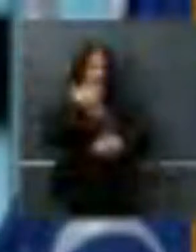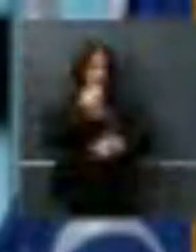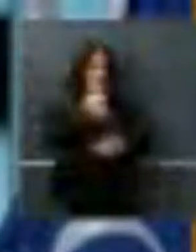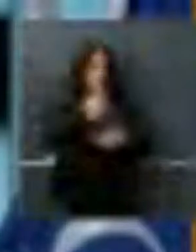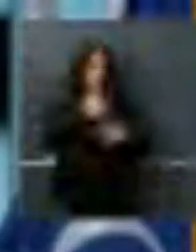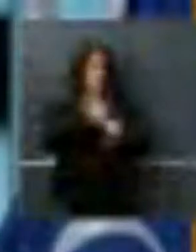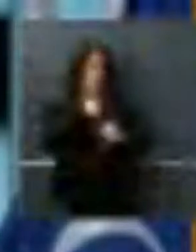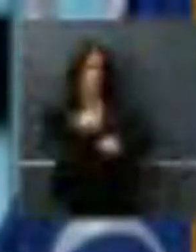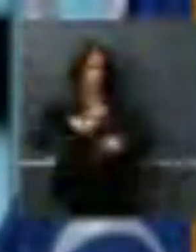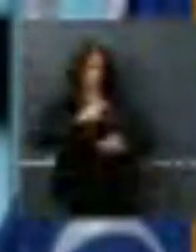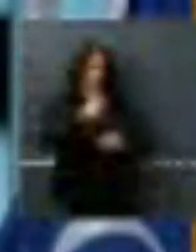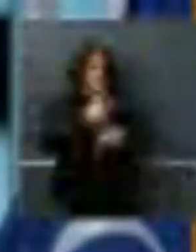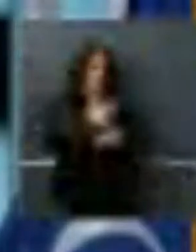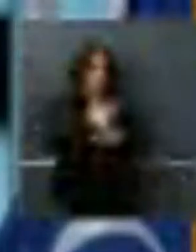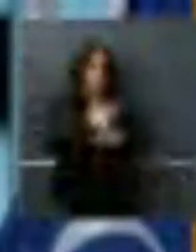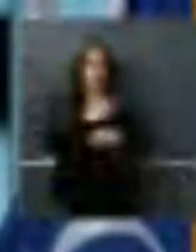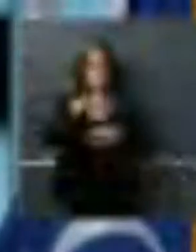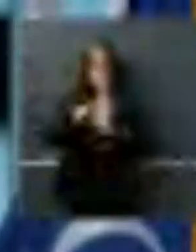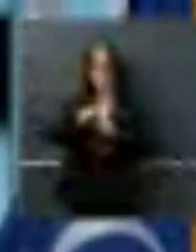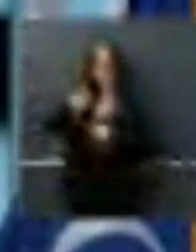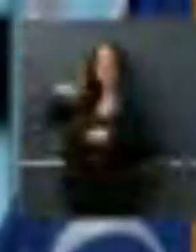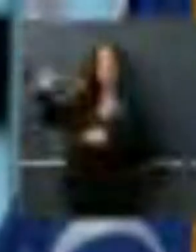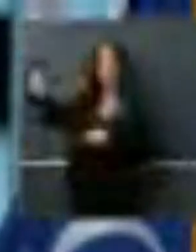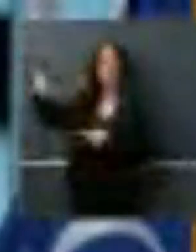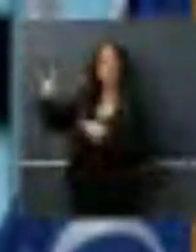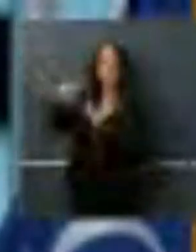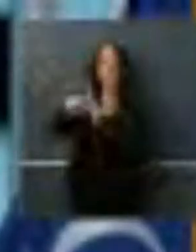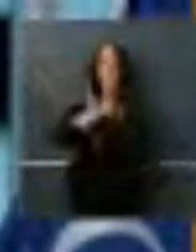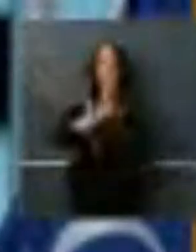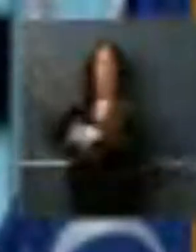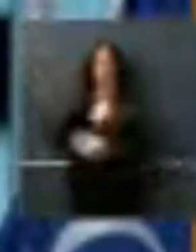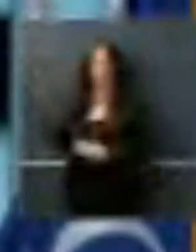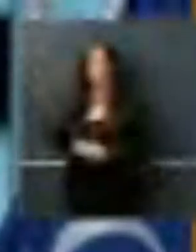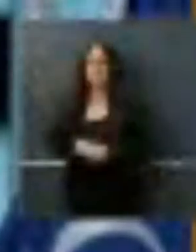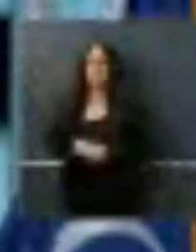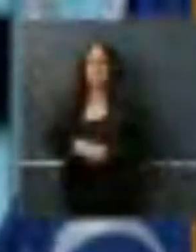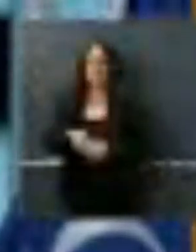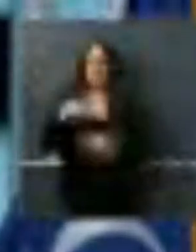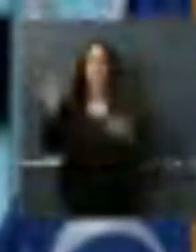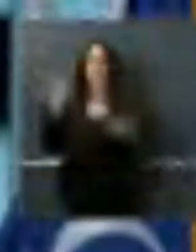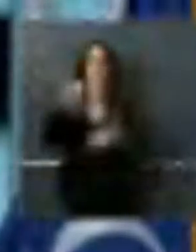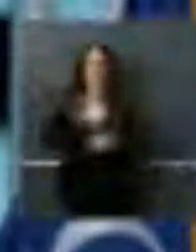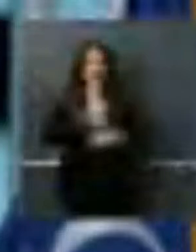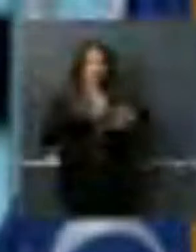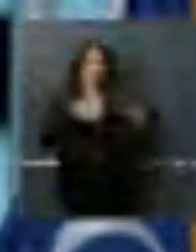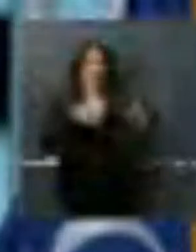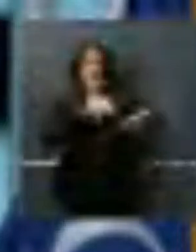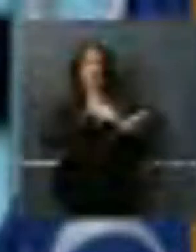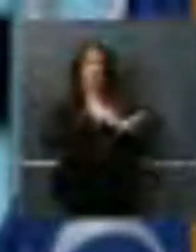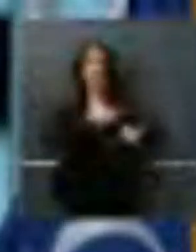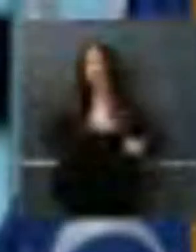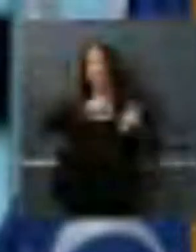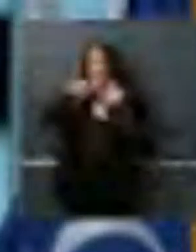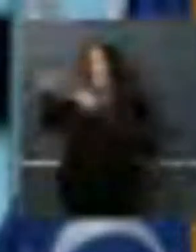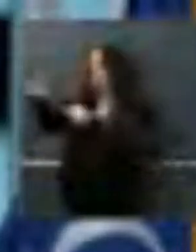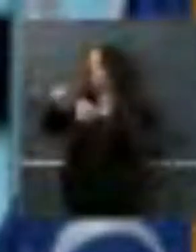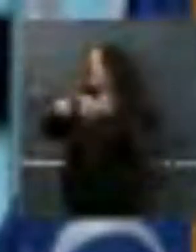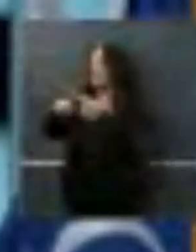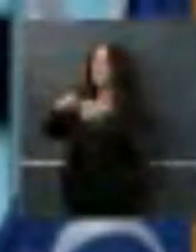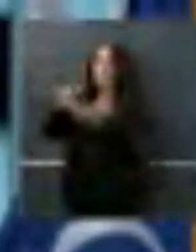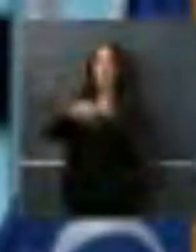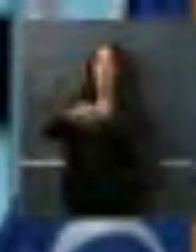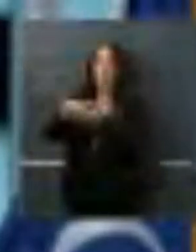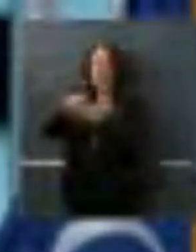lines in New York is what they'll bring back, which is a deep understanding and knowledge of what's happening in the most acute